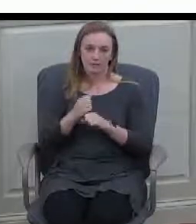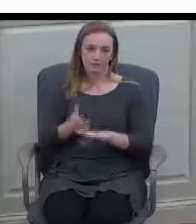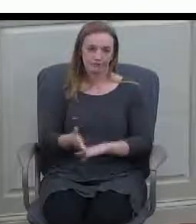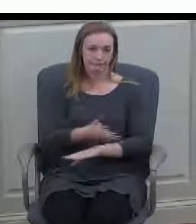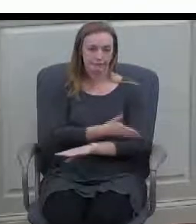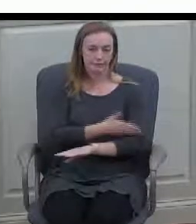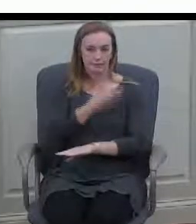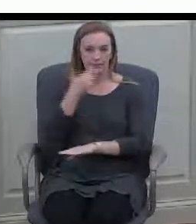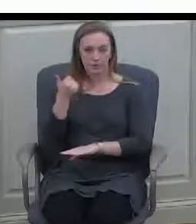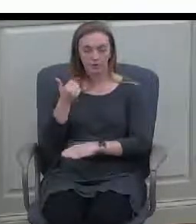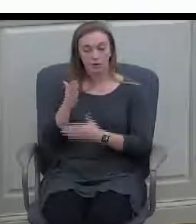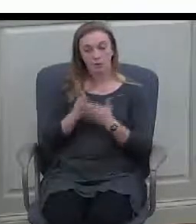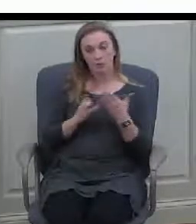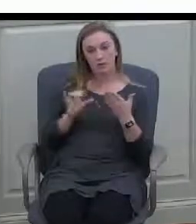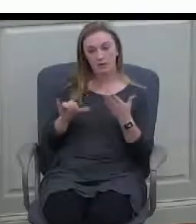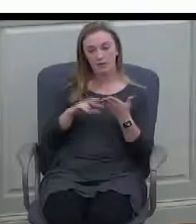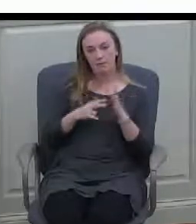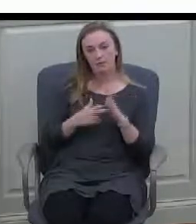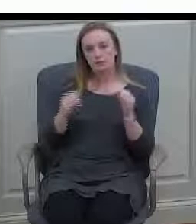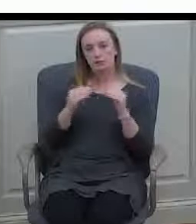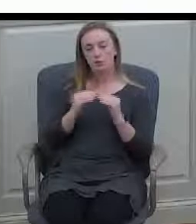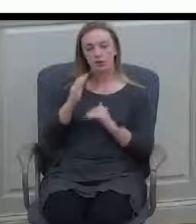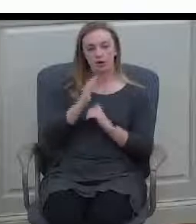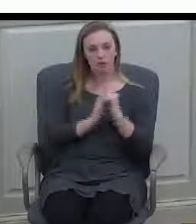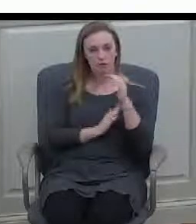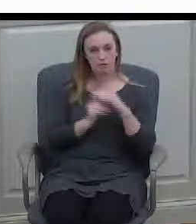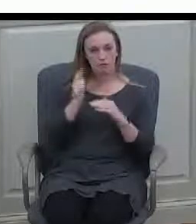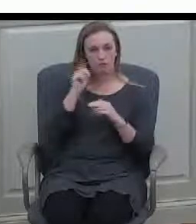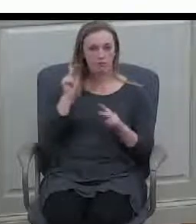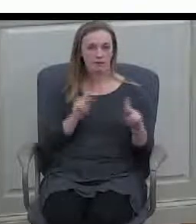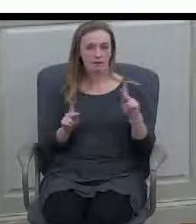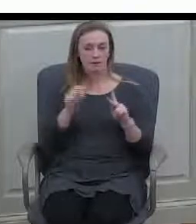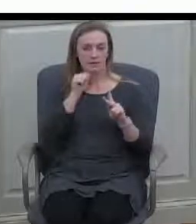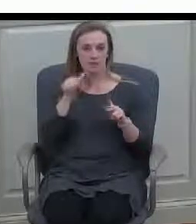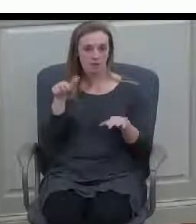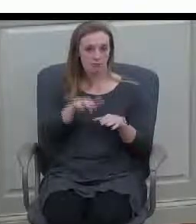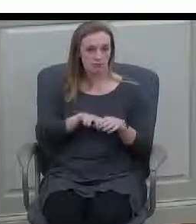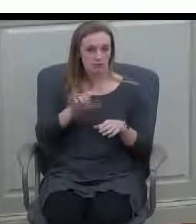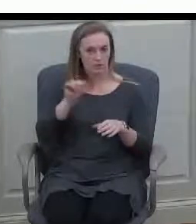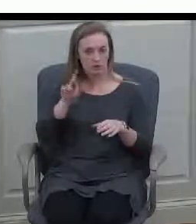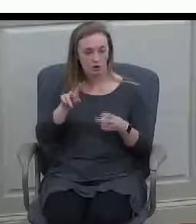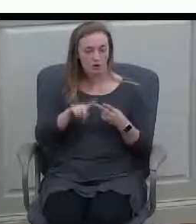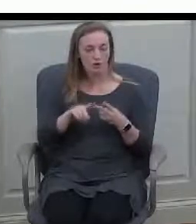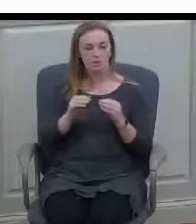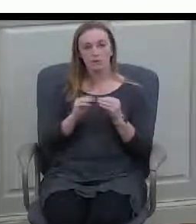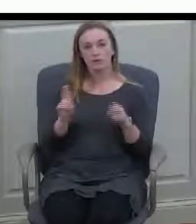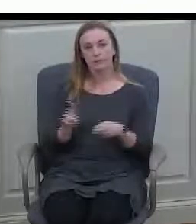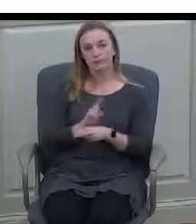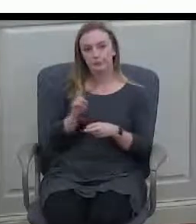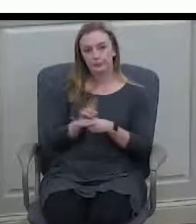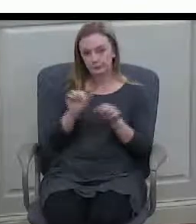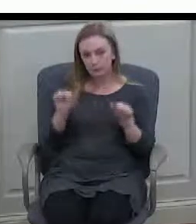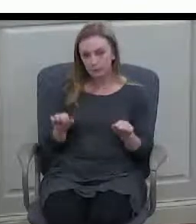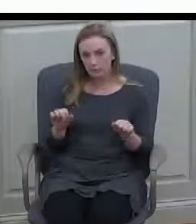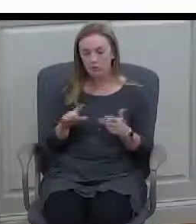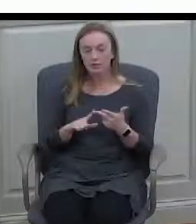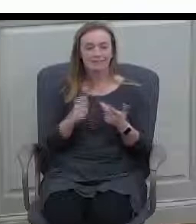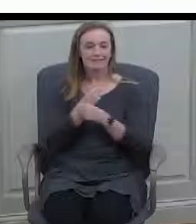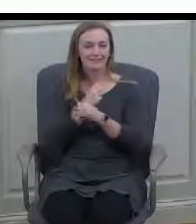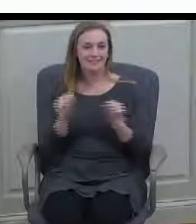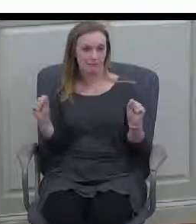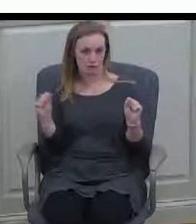it more comfortable for folks that aren't in a car, making it more usable and safer. So we looked